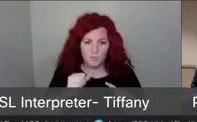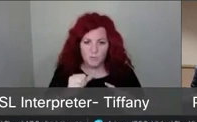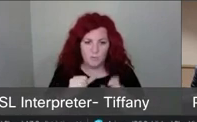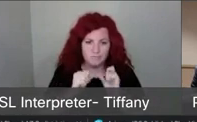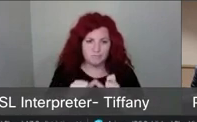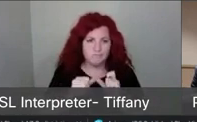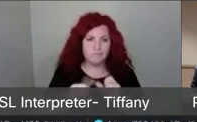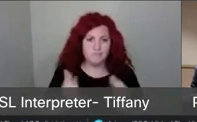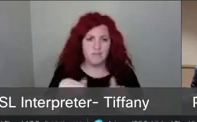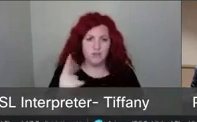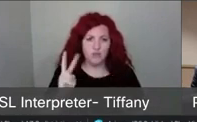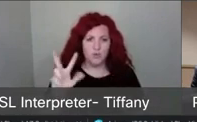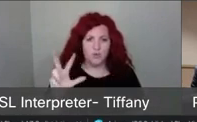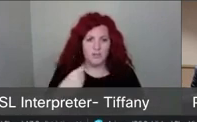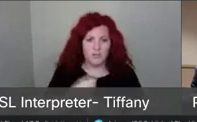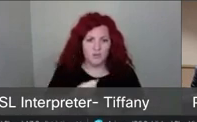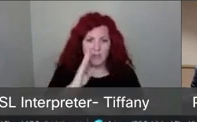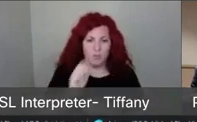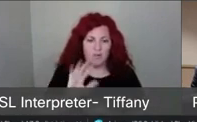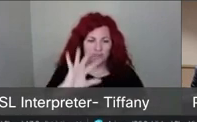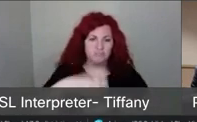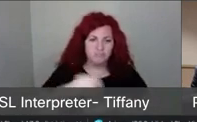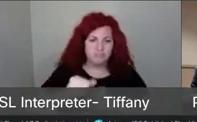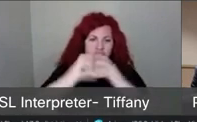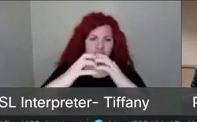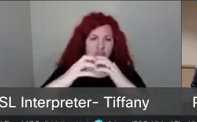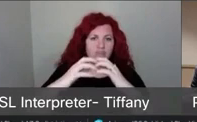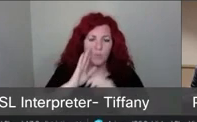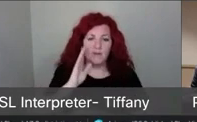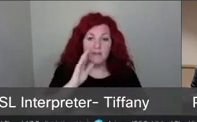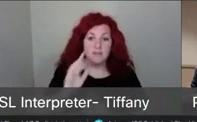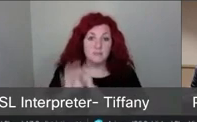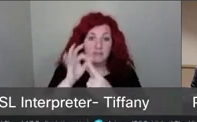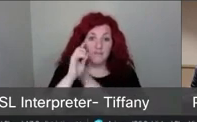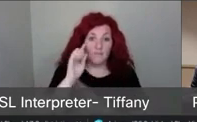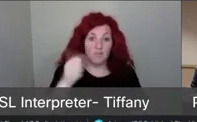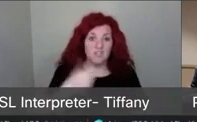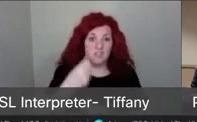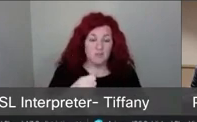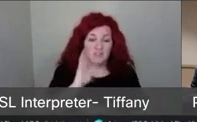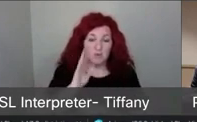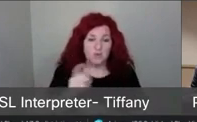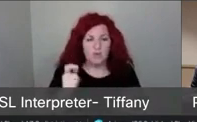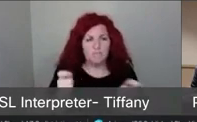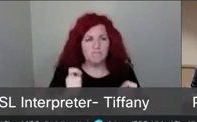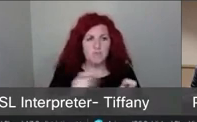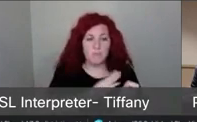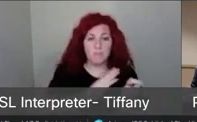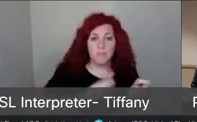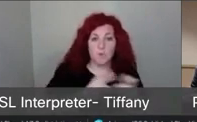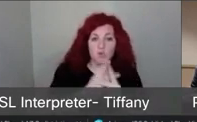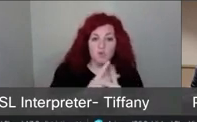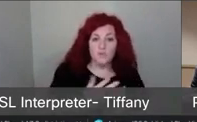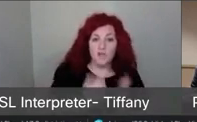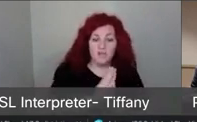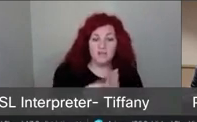next 2 to 3 years, and obviously for the next 10 years. So if there's a way to handle this, either going through the Board of Supervisors and asking them to